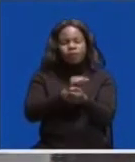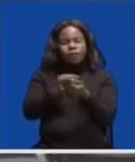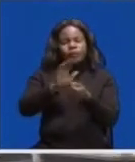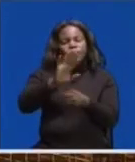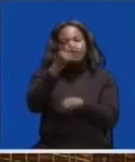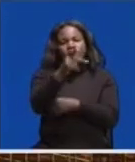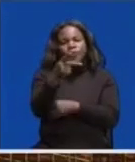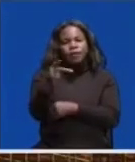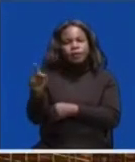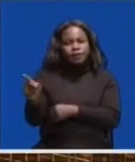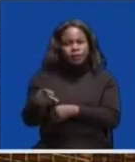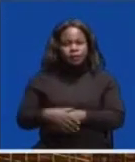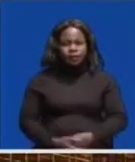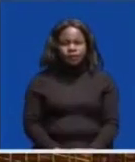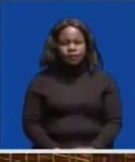property.